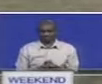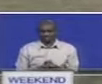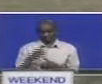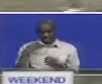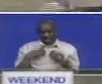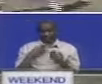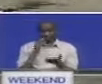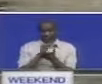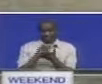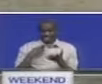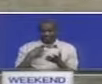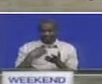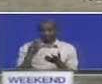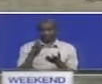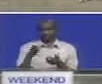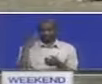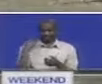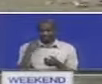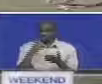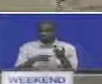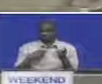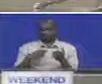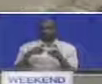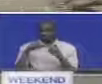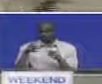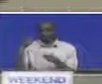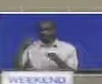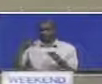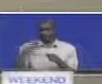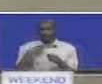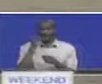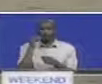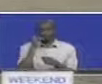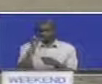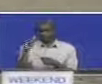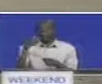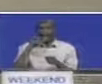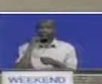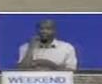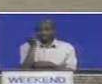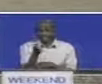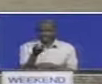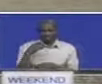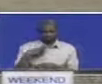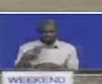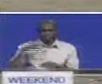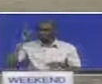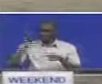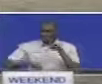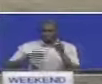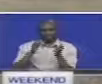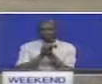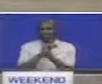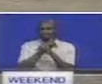Despite enjoying a rich vein of form and coming off a string of consecutive victories, Homeboyz faltered at home, succumbing to a massive defeat at the hands of